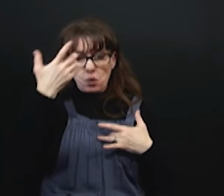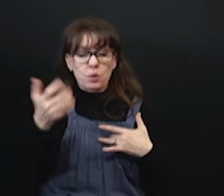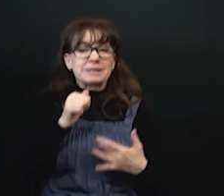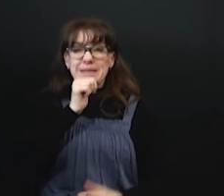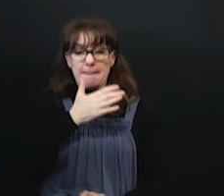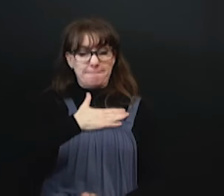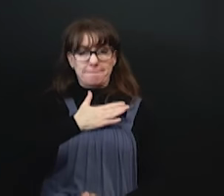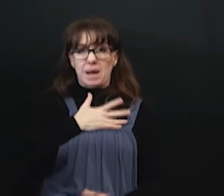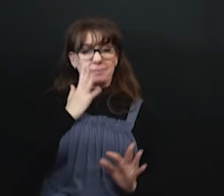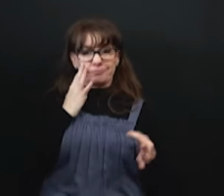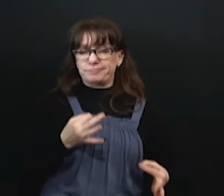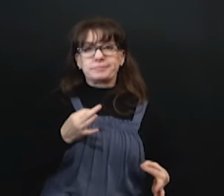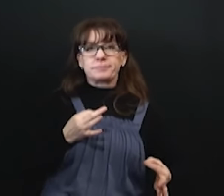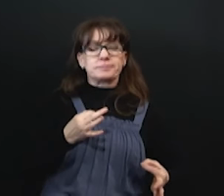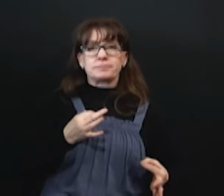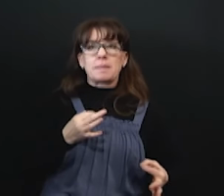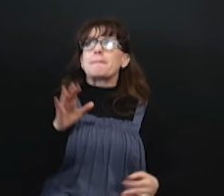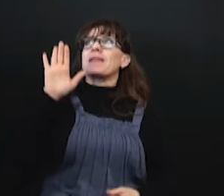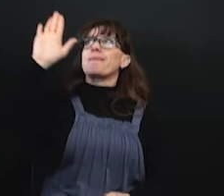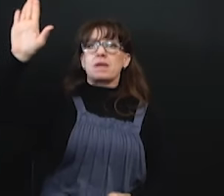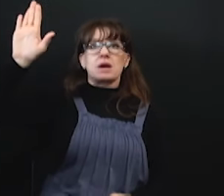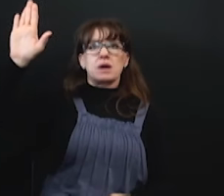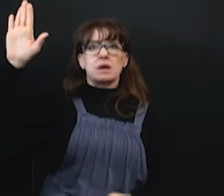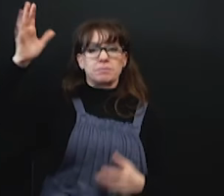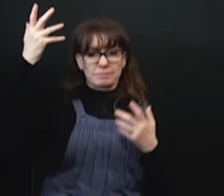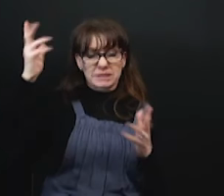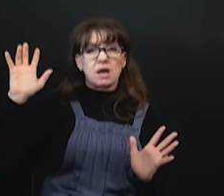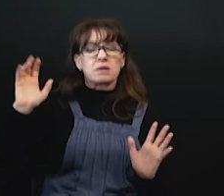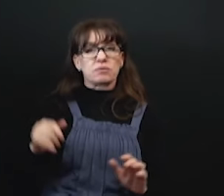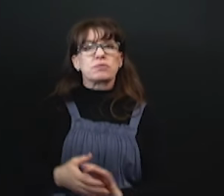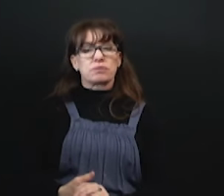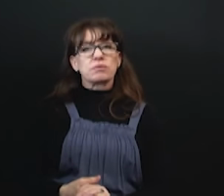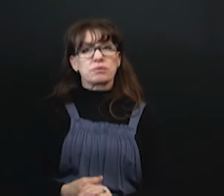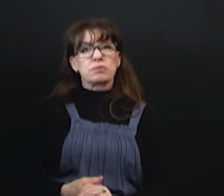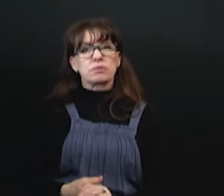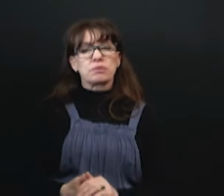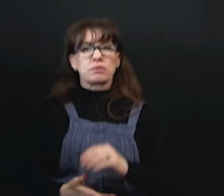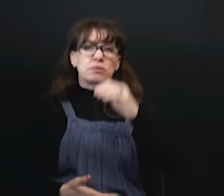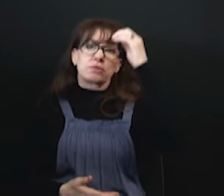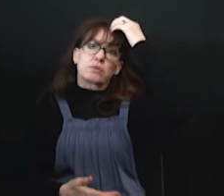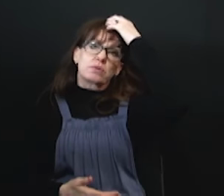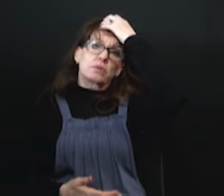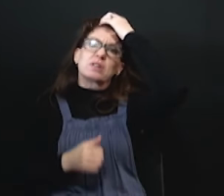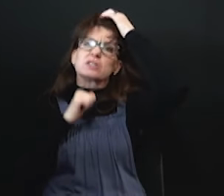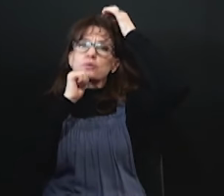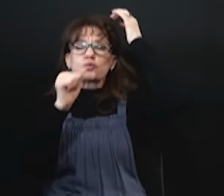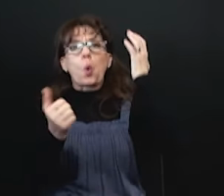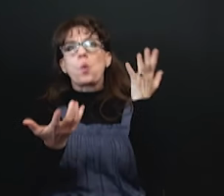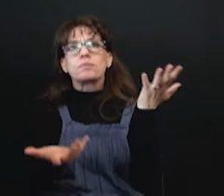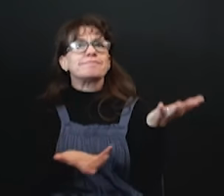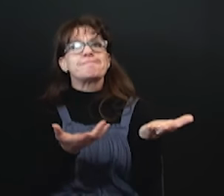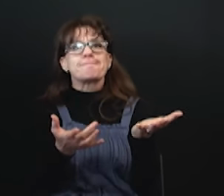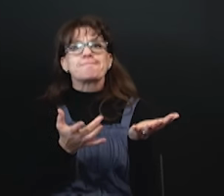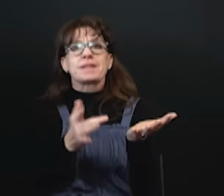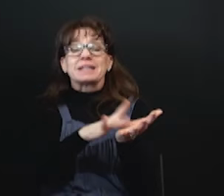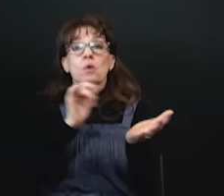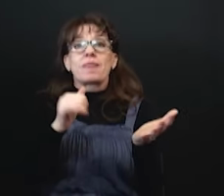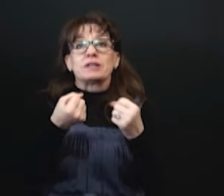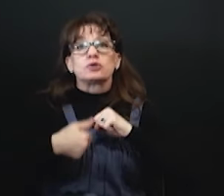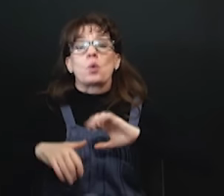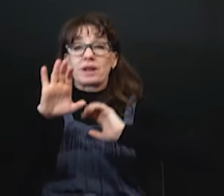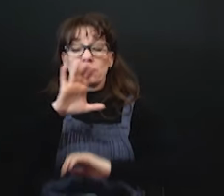my will, but thine be done. Do not ever take for granted the surrender of